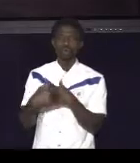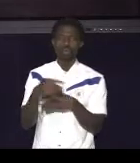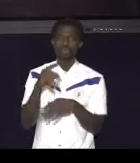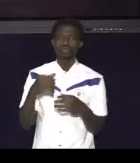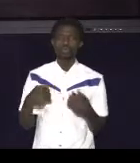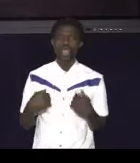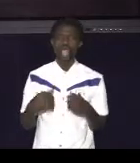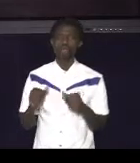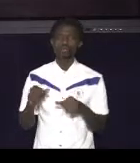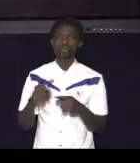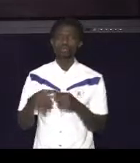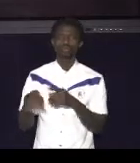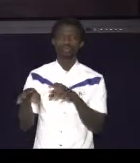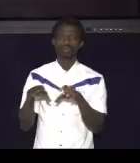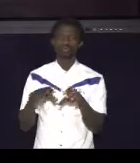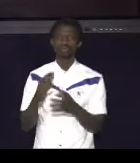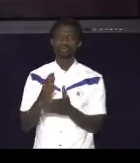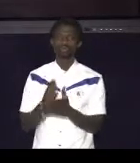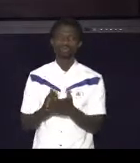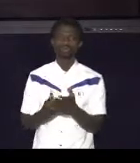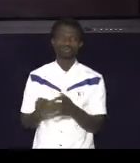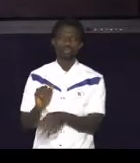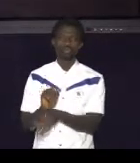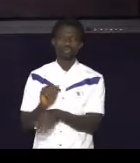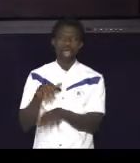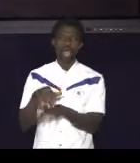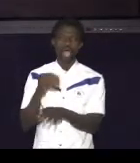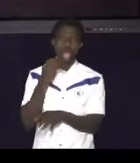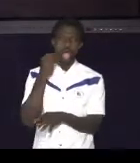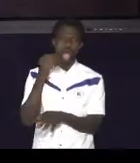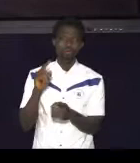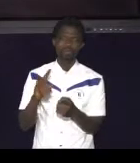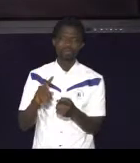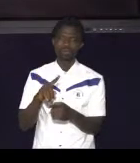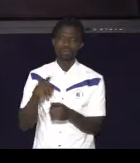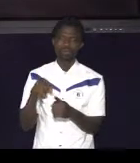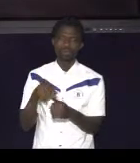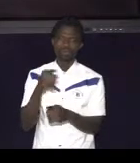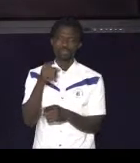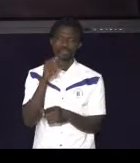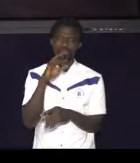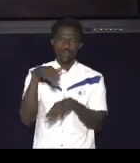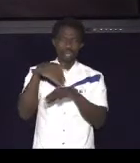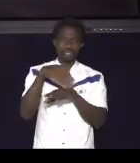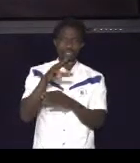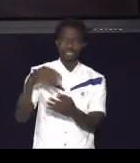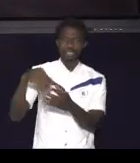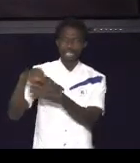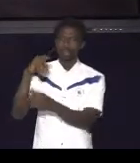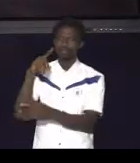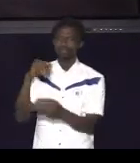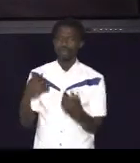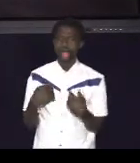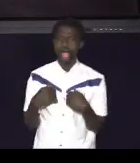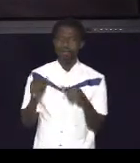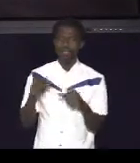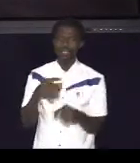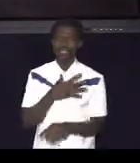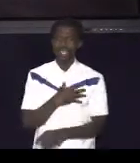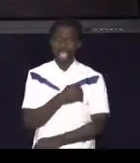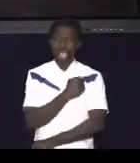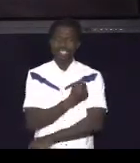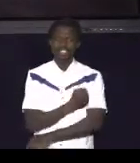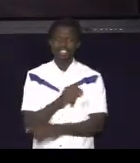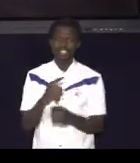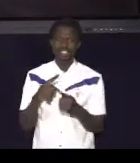the ability to do some chores at home. To when you are sent errands, you still have the ability and strength